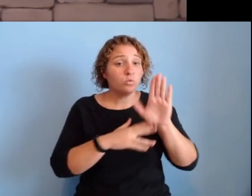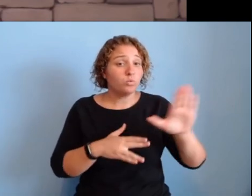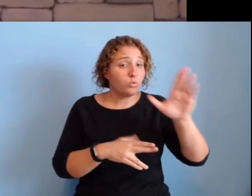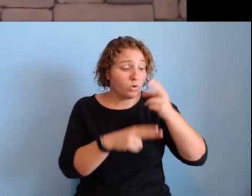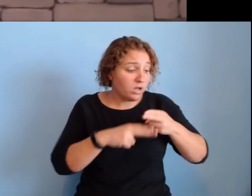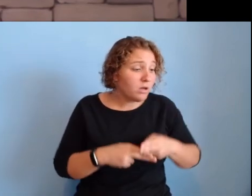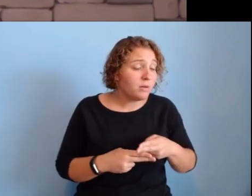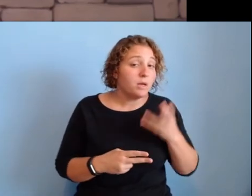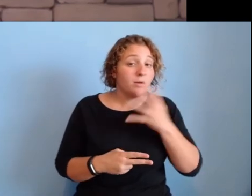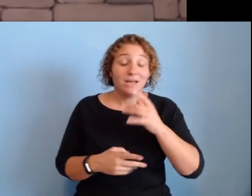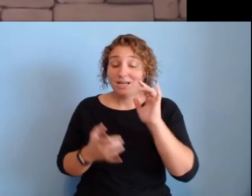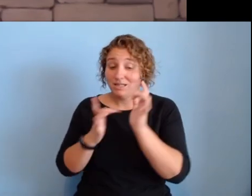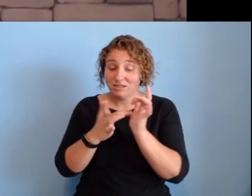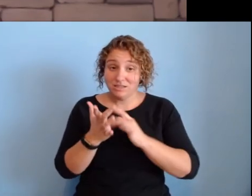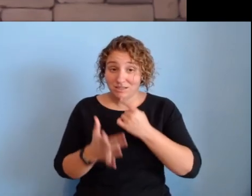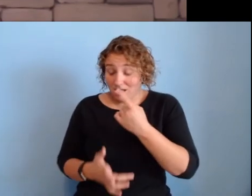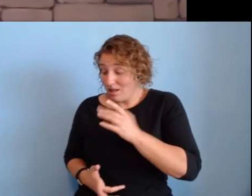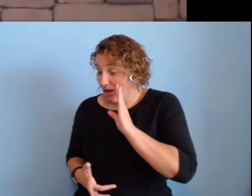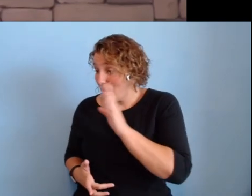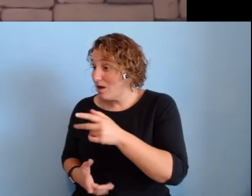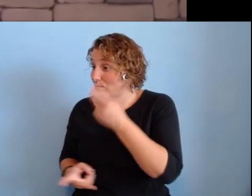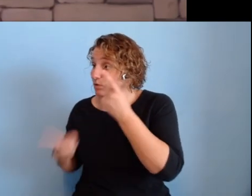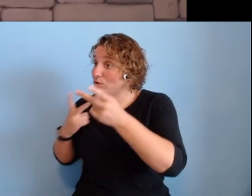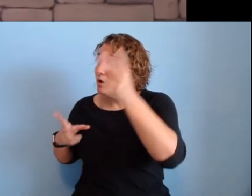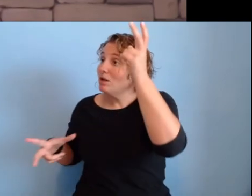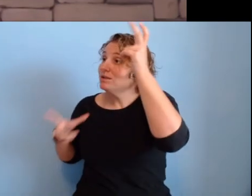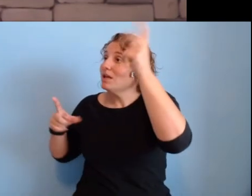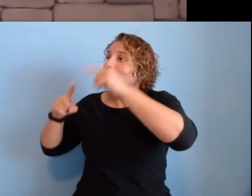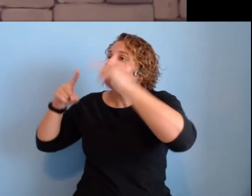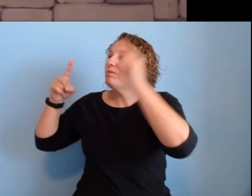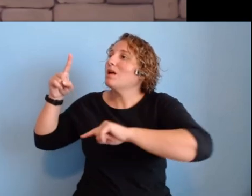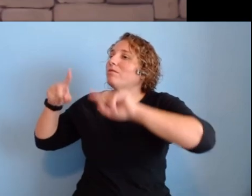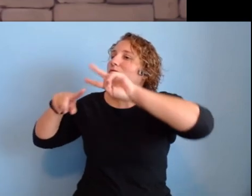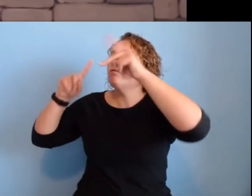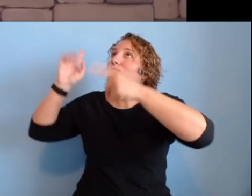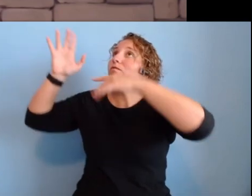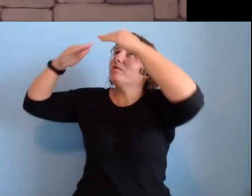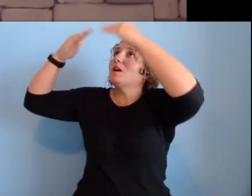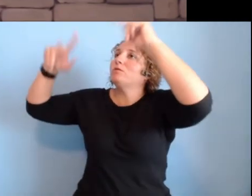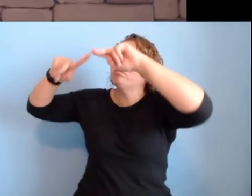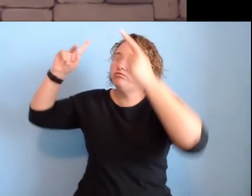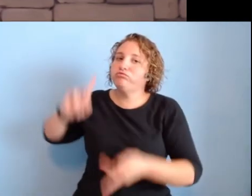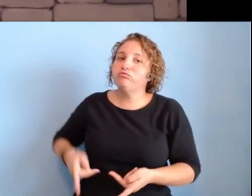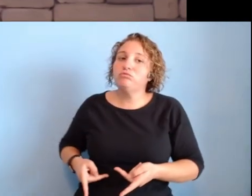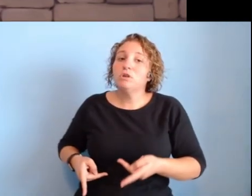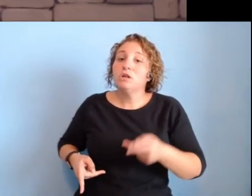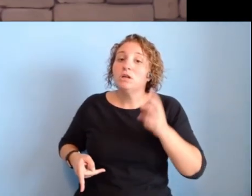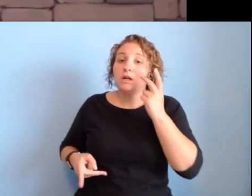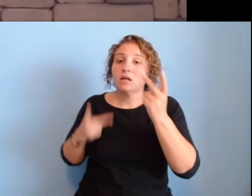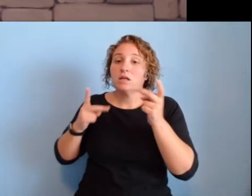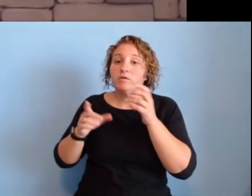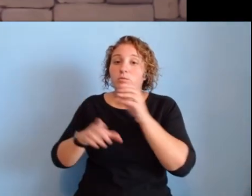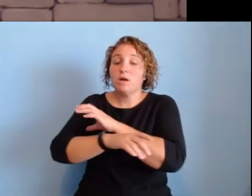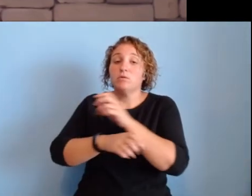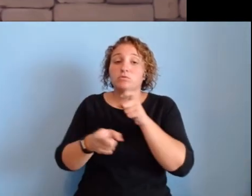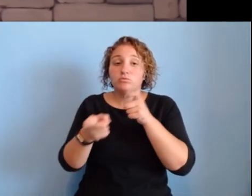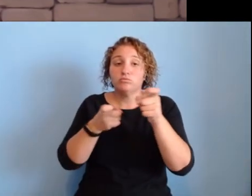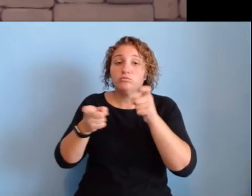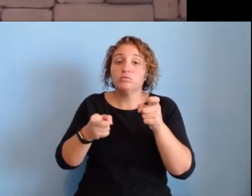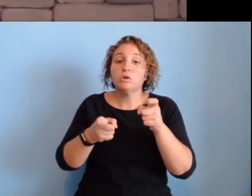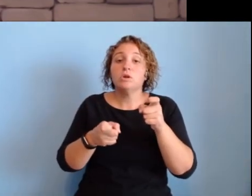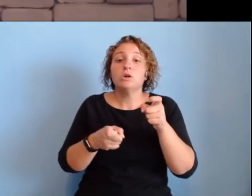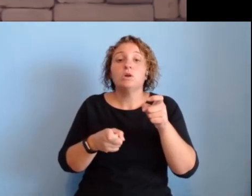chapter 10, Jesus said unto them, I beheld Satan's lightning fall from heaven. Behold, I give unto you power to tread on serpents and scorpions and